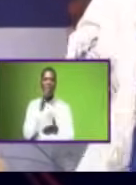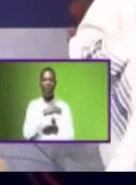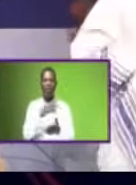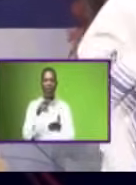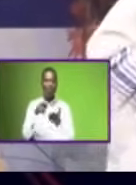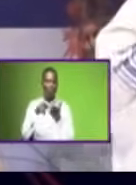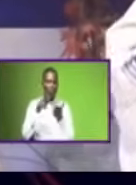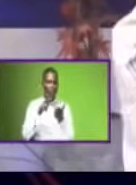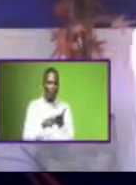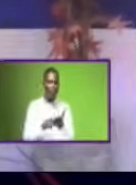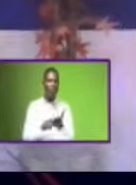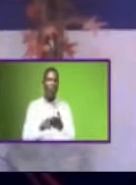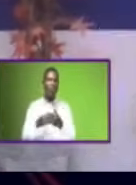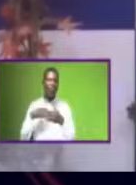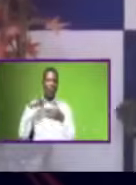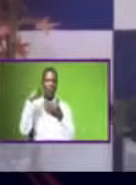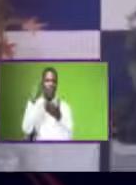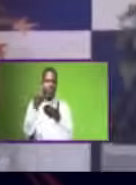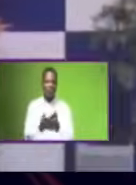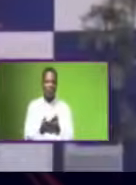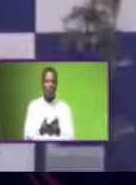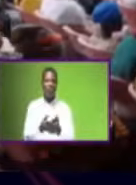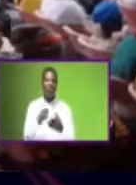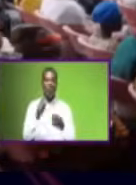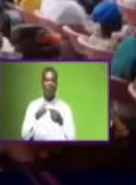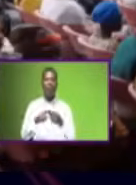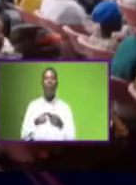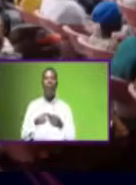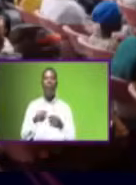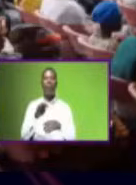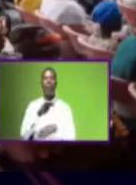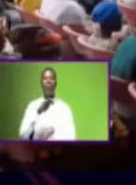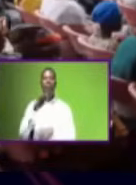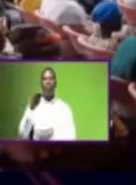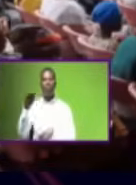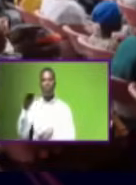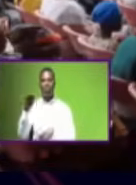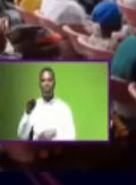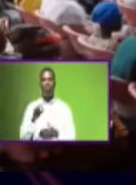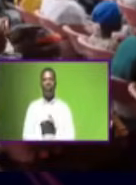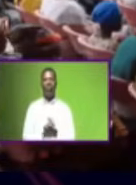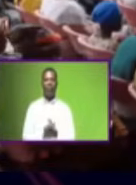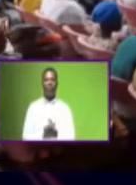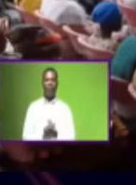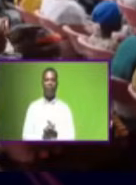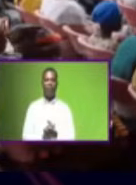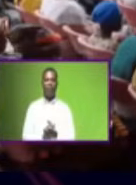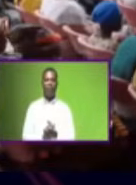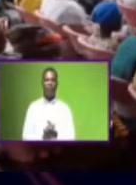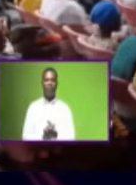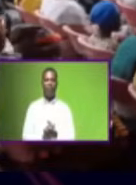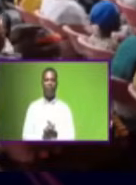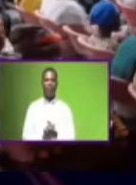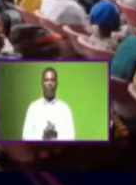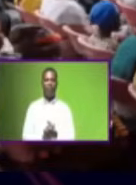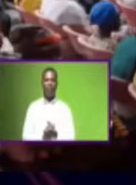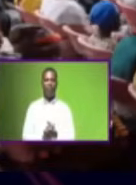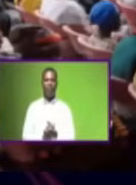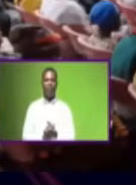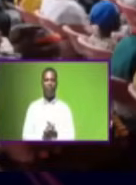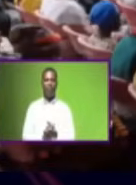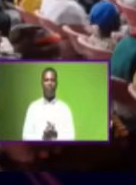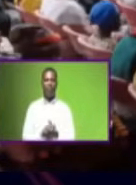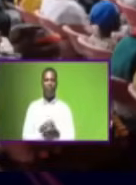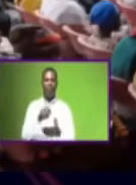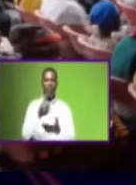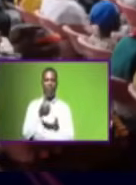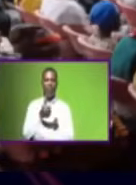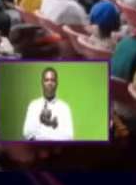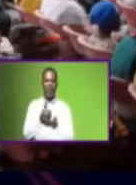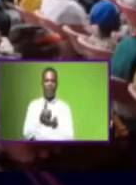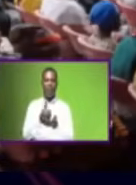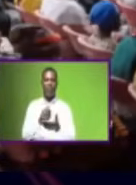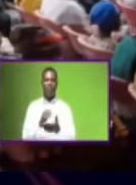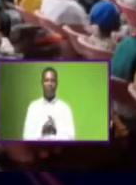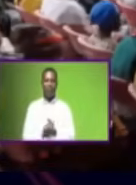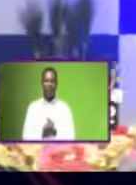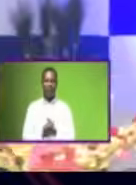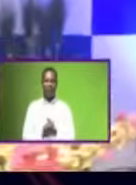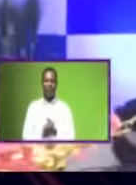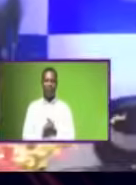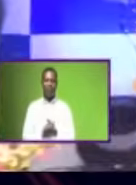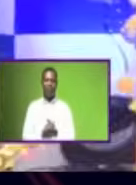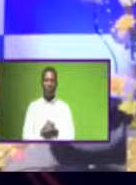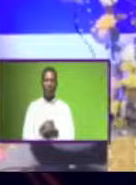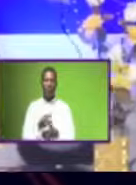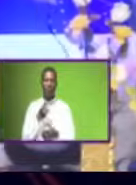peculiarity. And the positive and negative consequences that emanate from it. Amen.